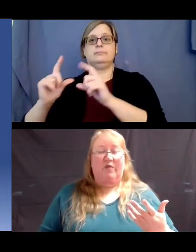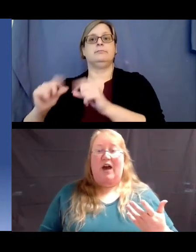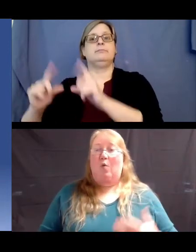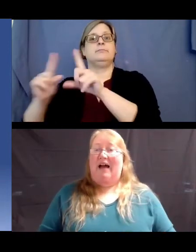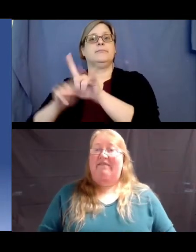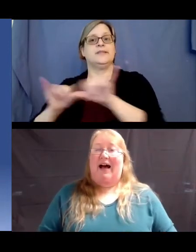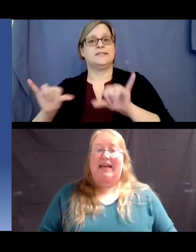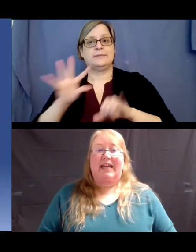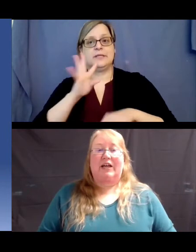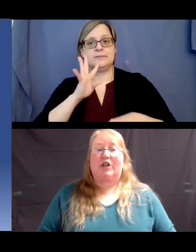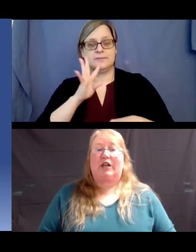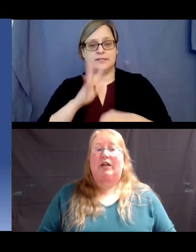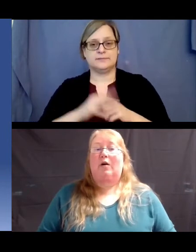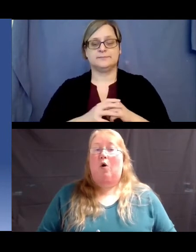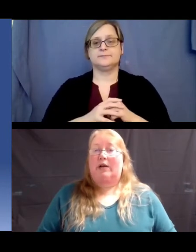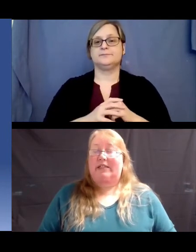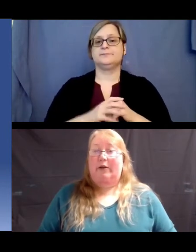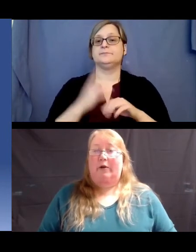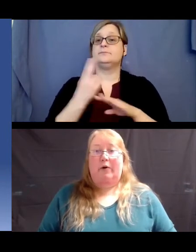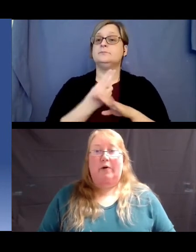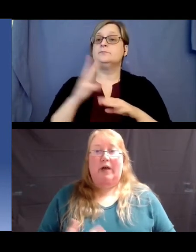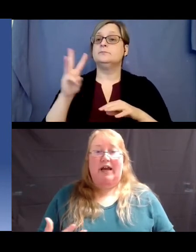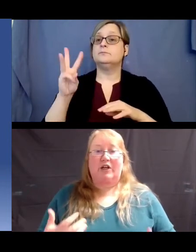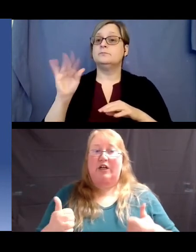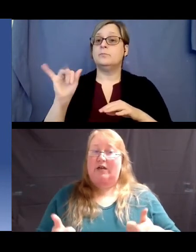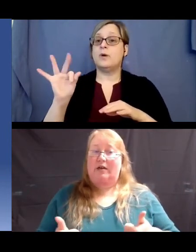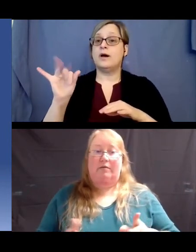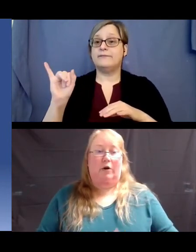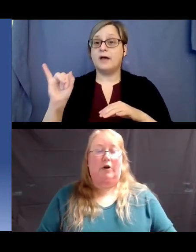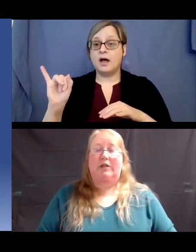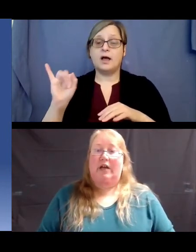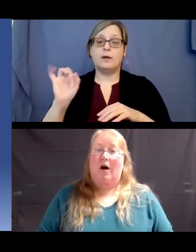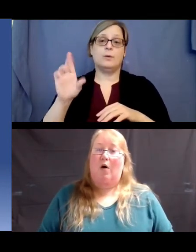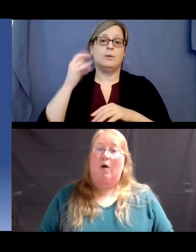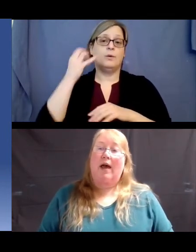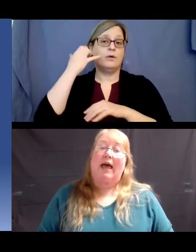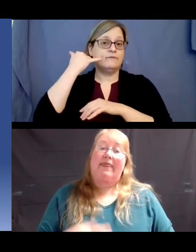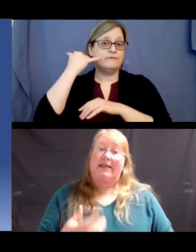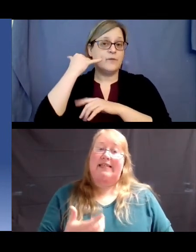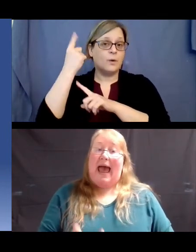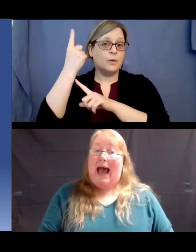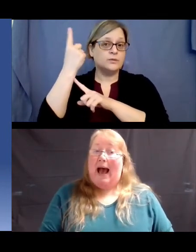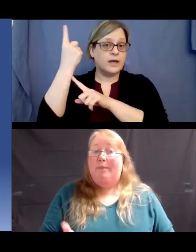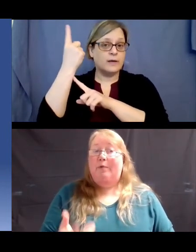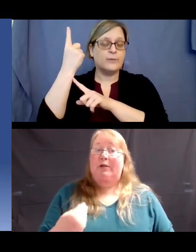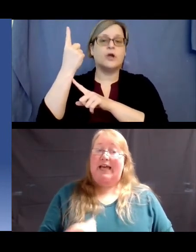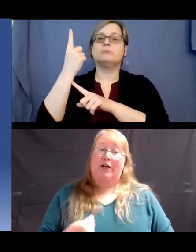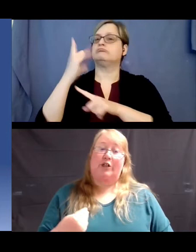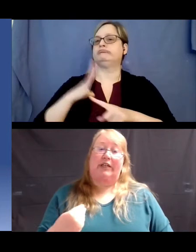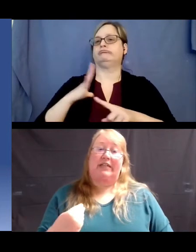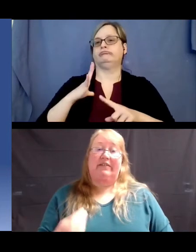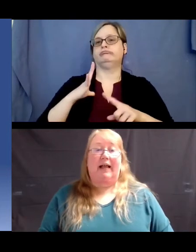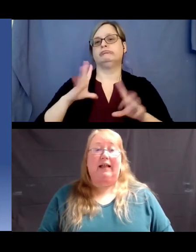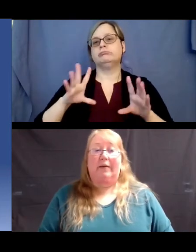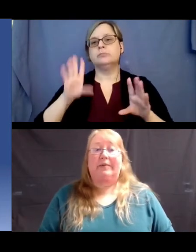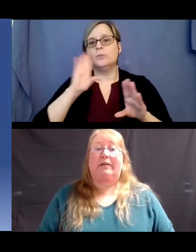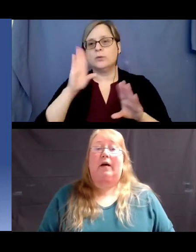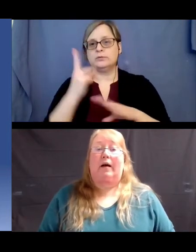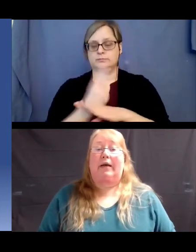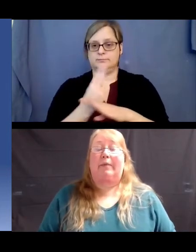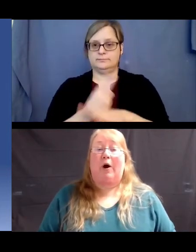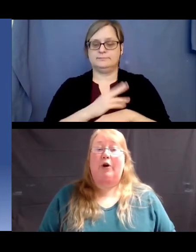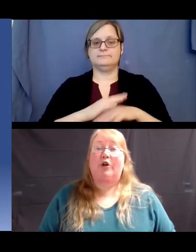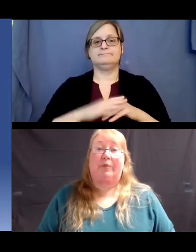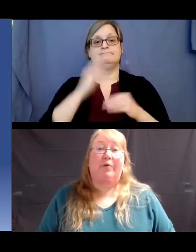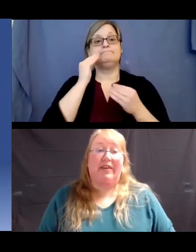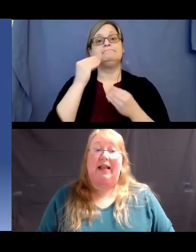If you've got a Wi-Fi connection or a cellular connection, you're good to go. This app was actually developed